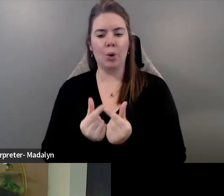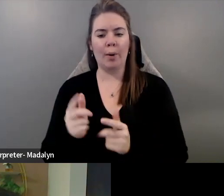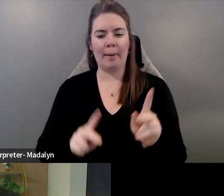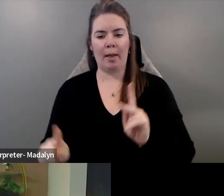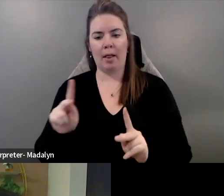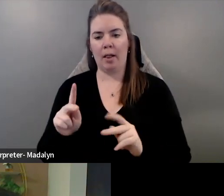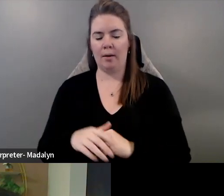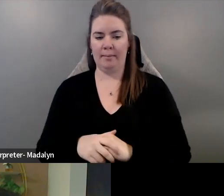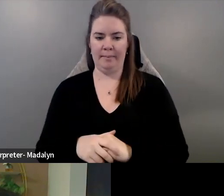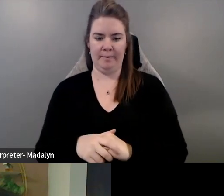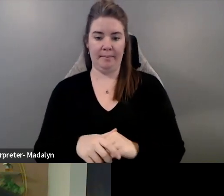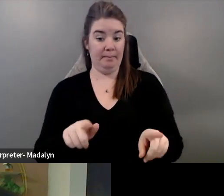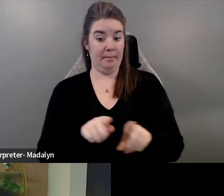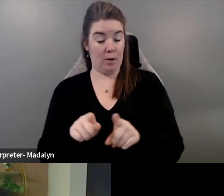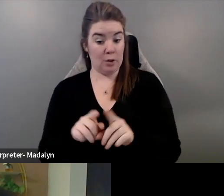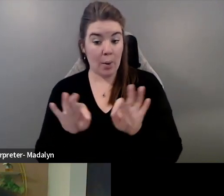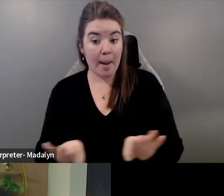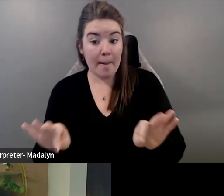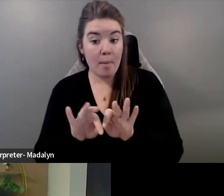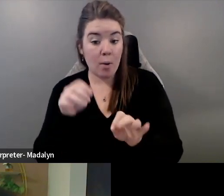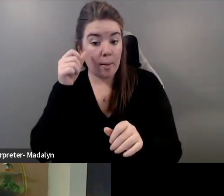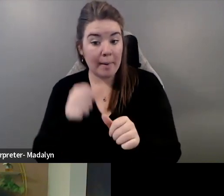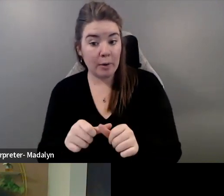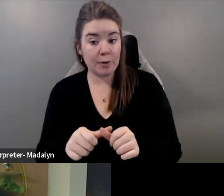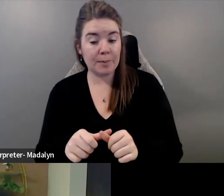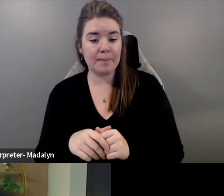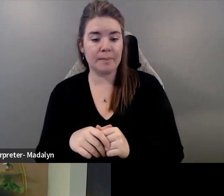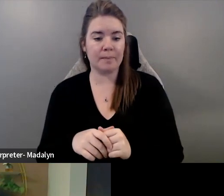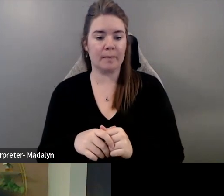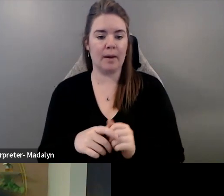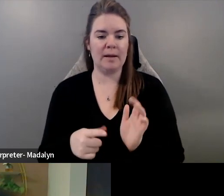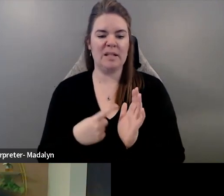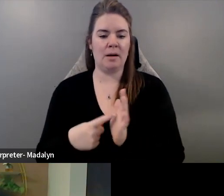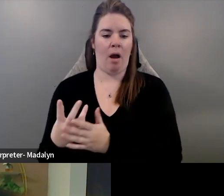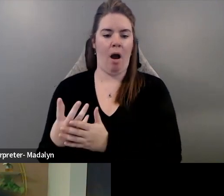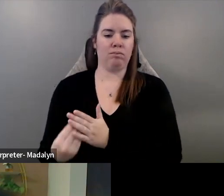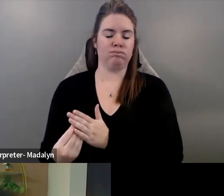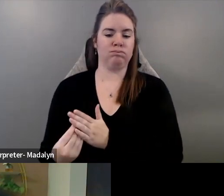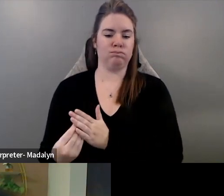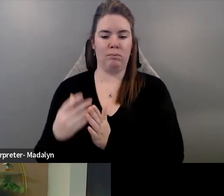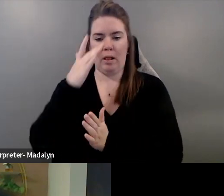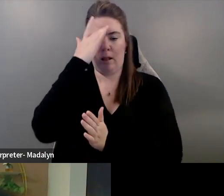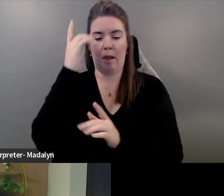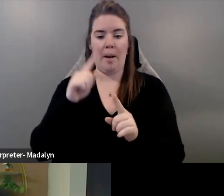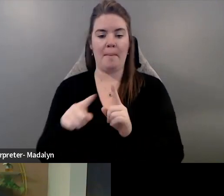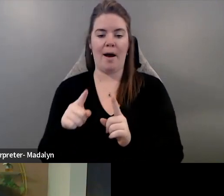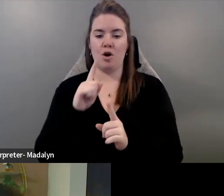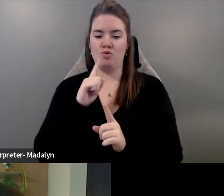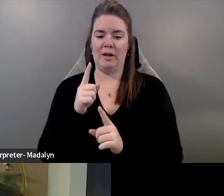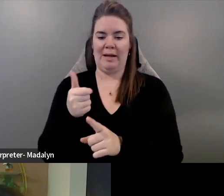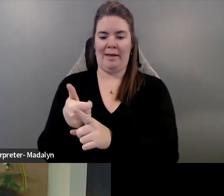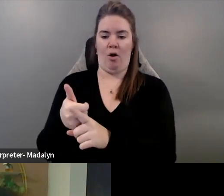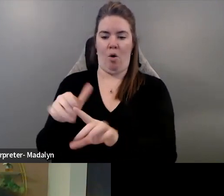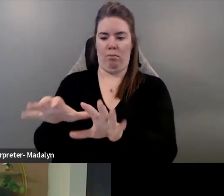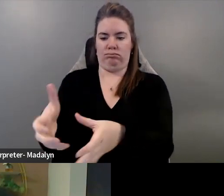Another thing that's really important to remember, and I think sometimes gets lost a little bit, SILCs are autonomous. They are their own thing.